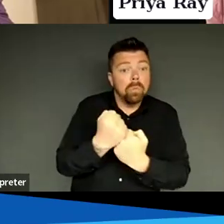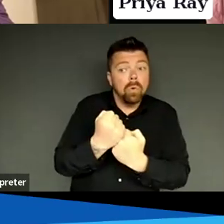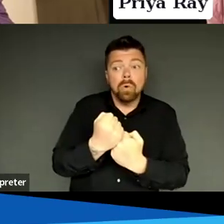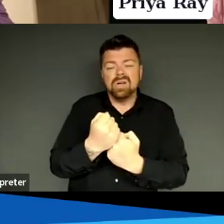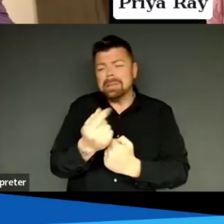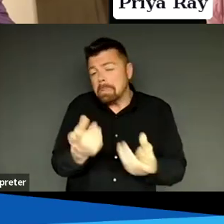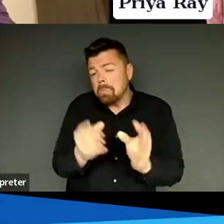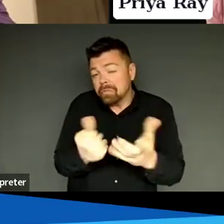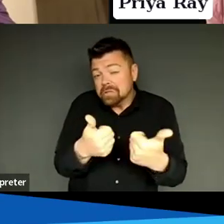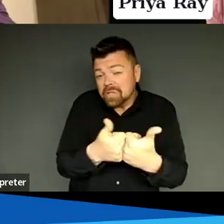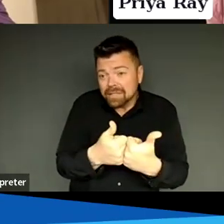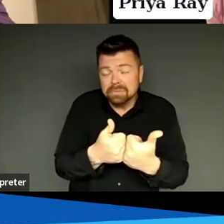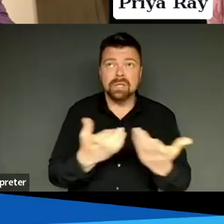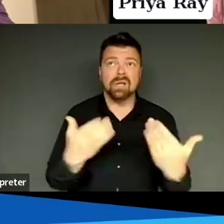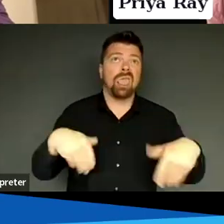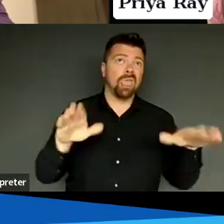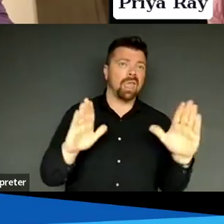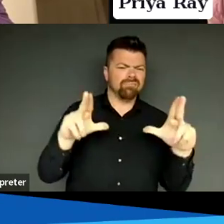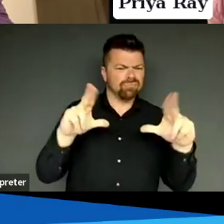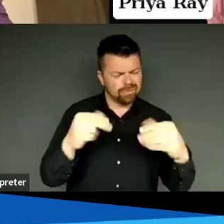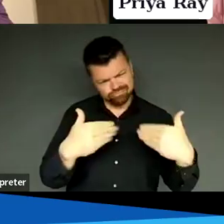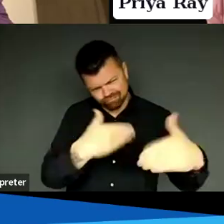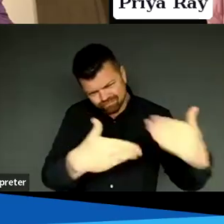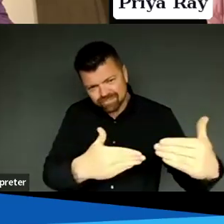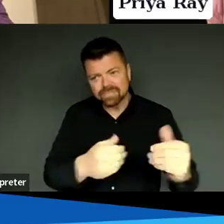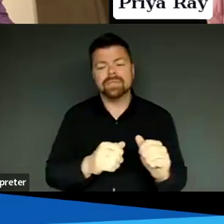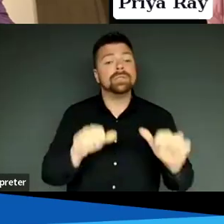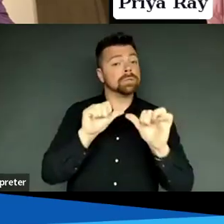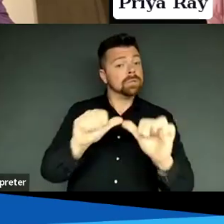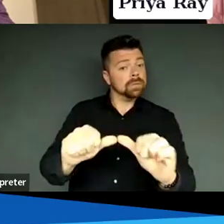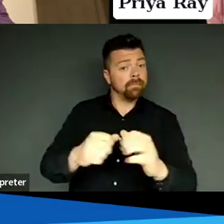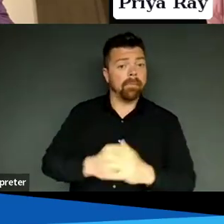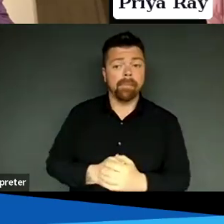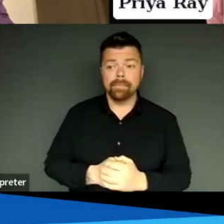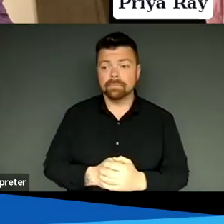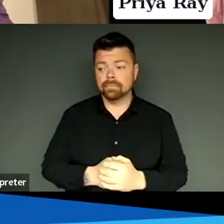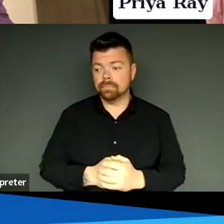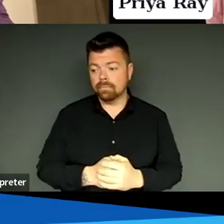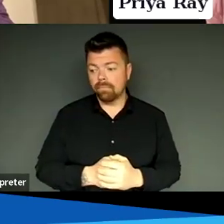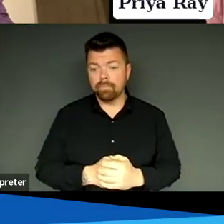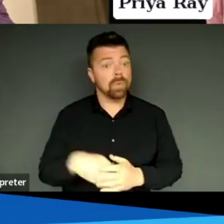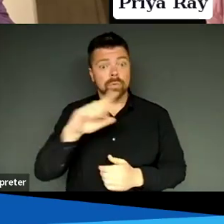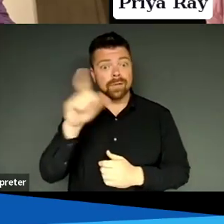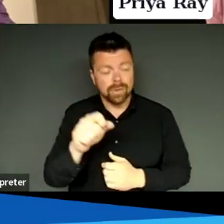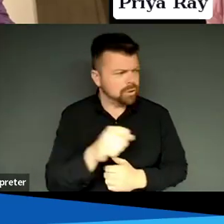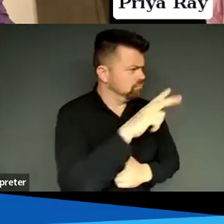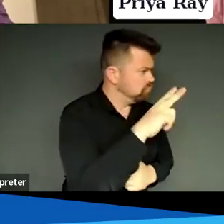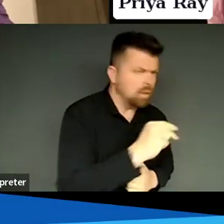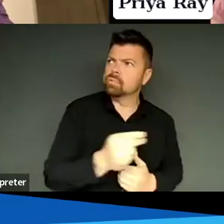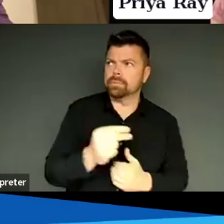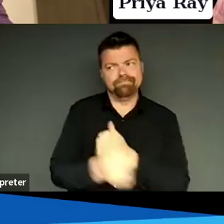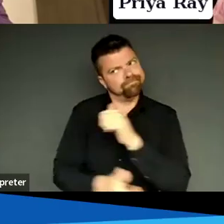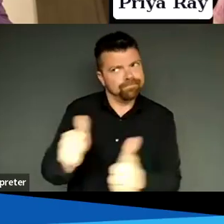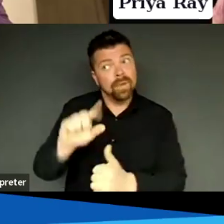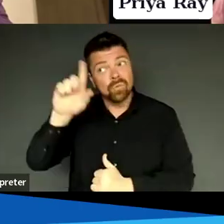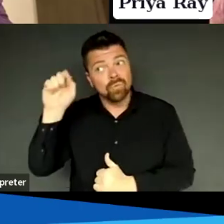never give up. Keep going back, keep going back with the appeal because that helps a lot